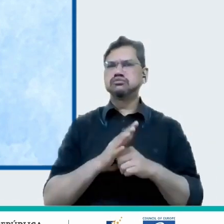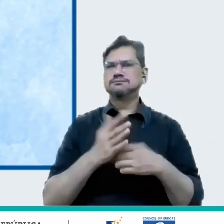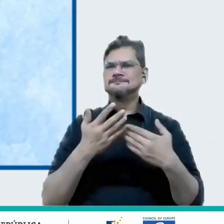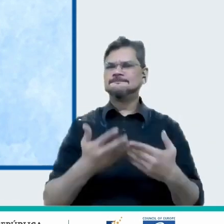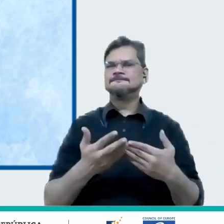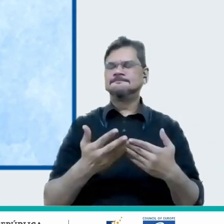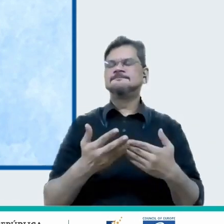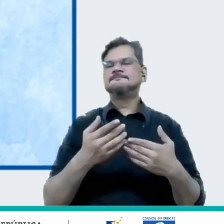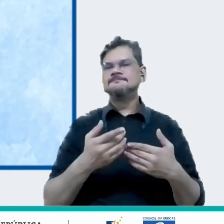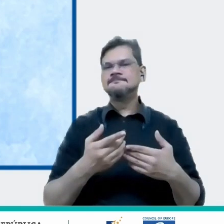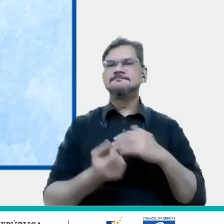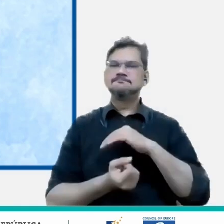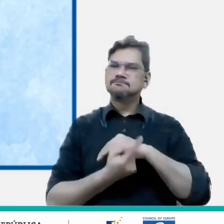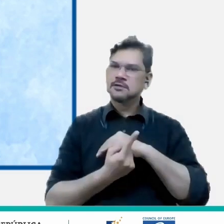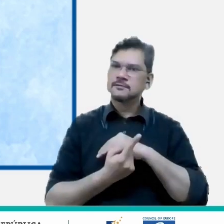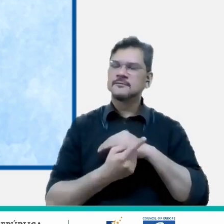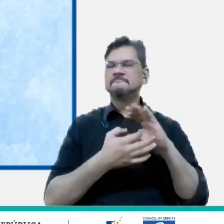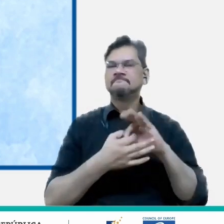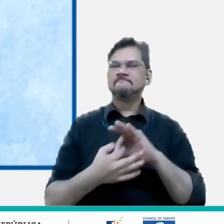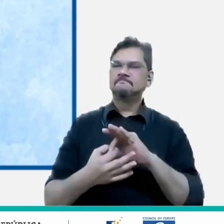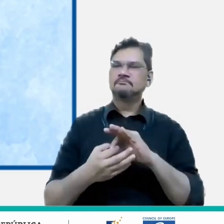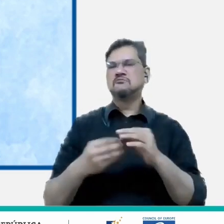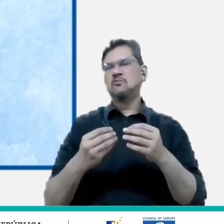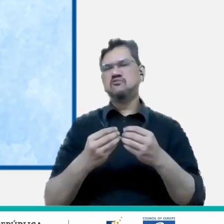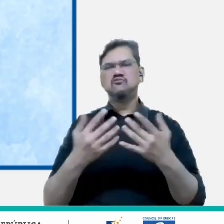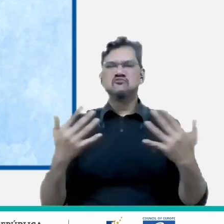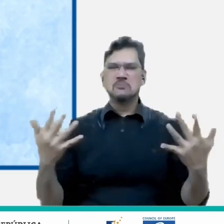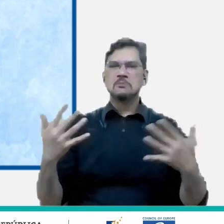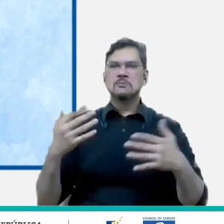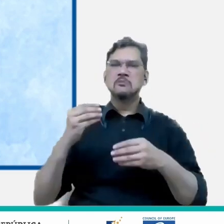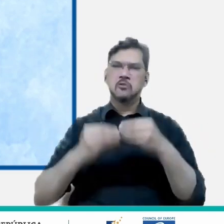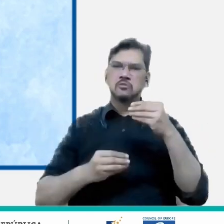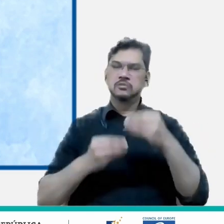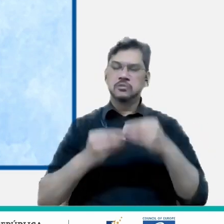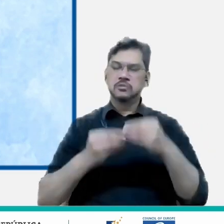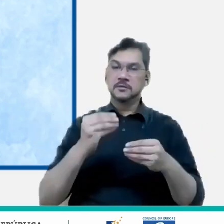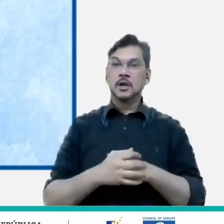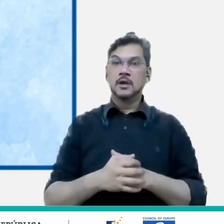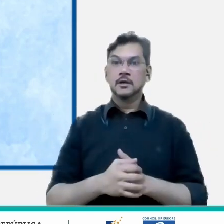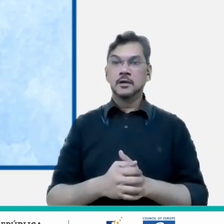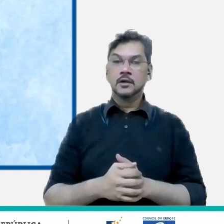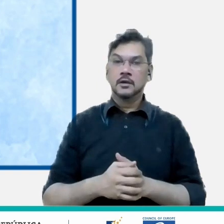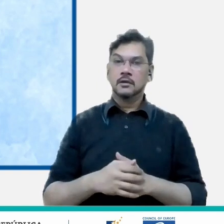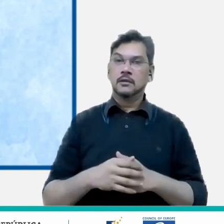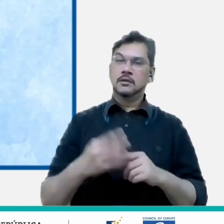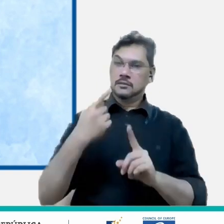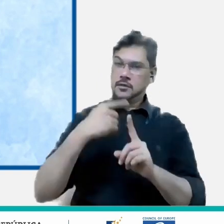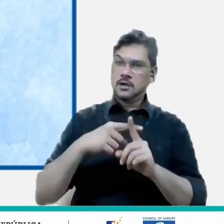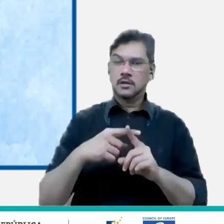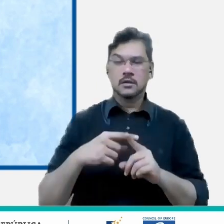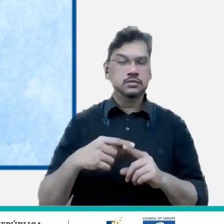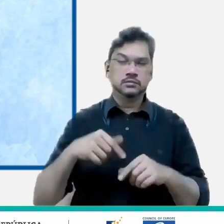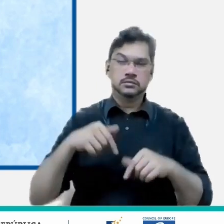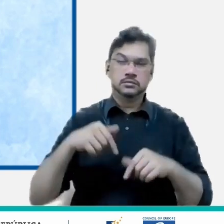that. But we have also this year seen serious flooding